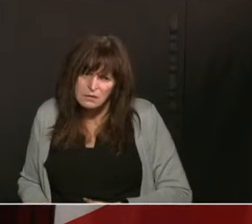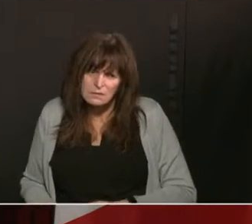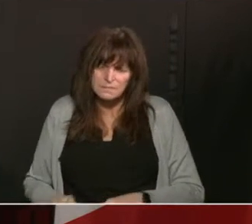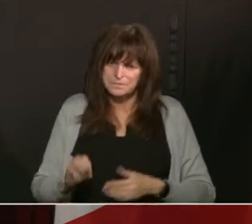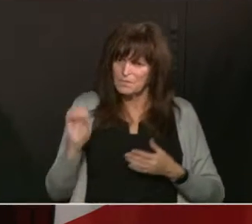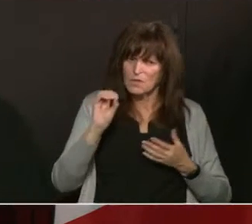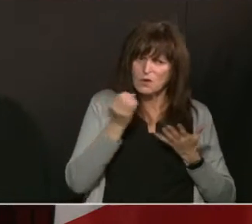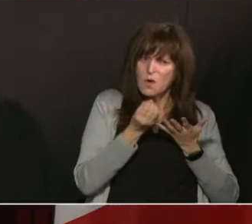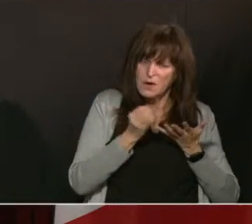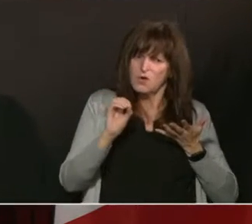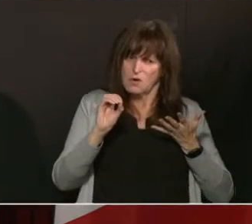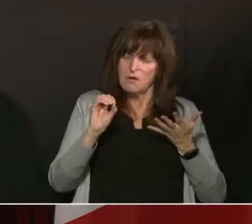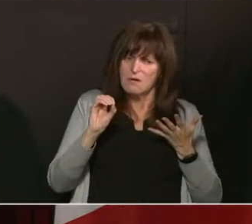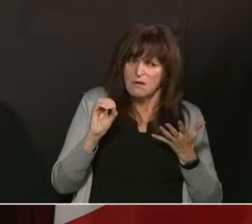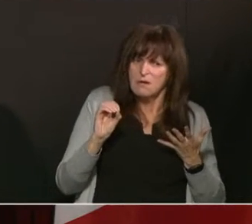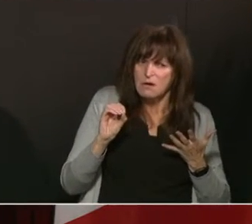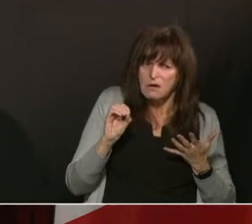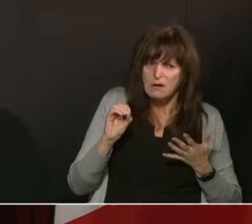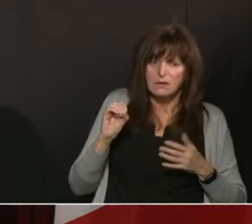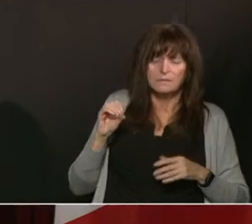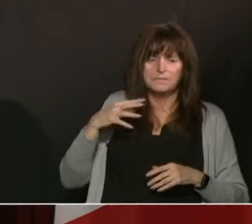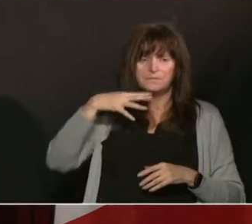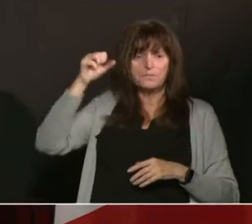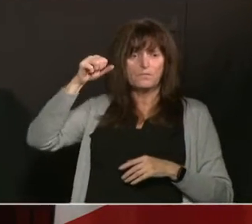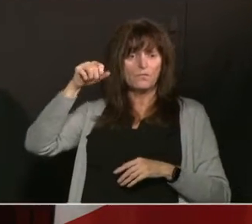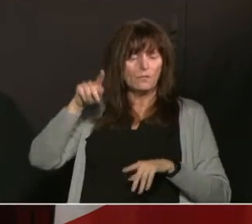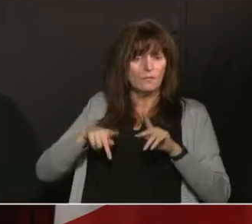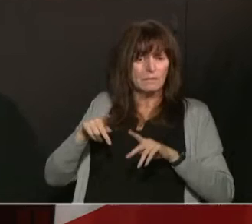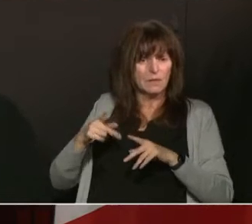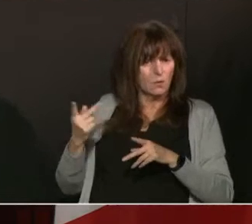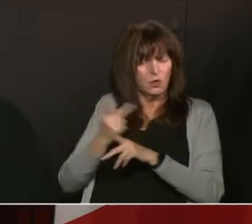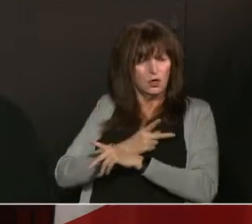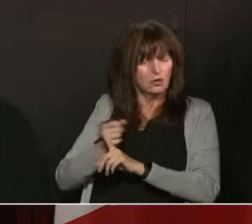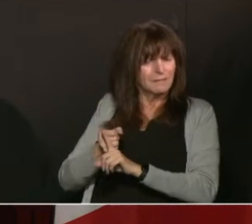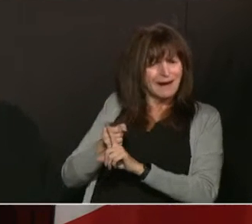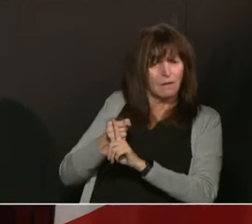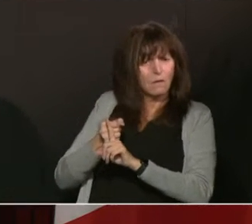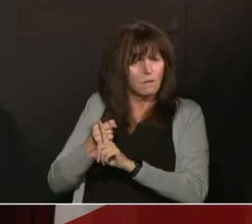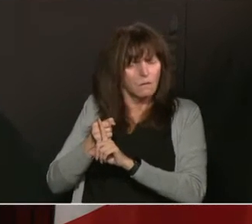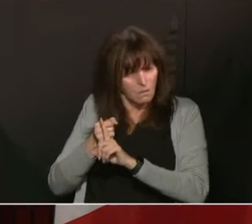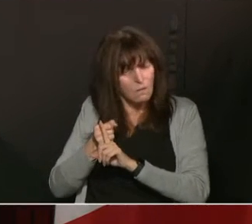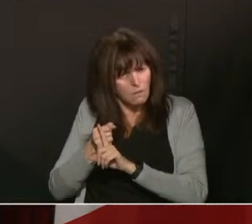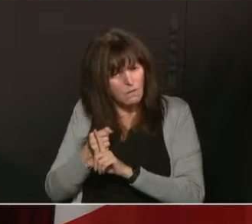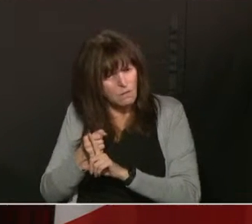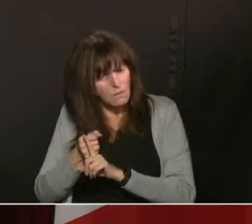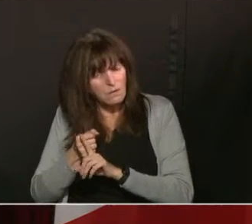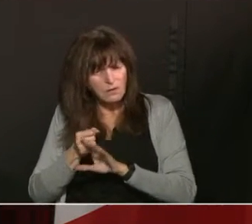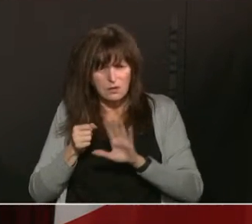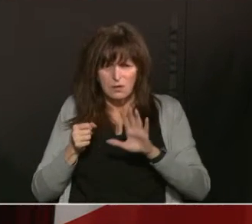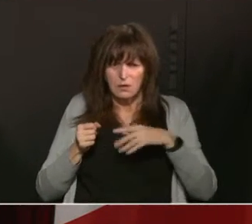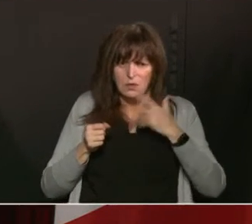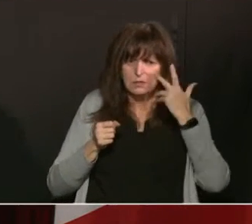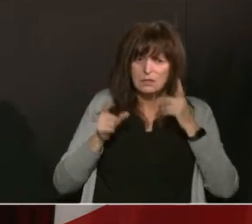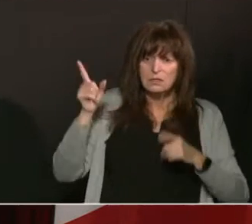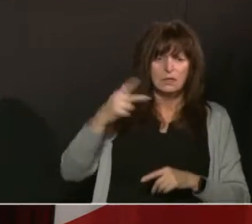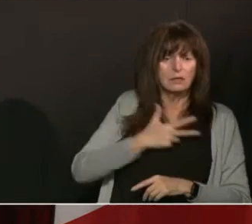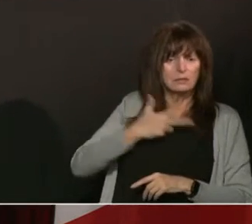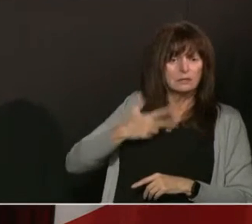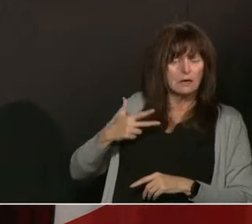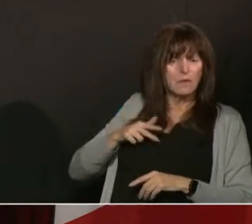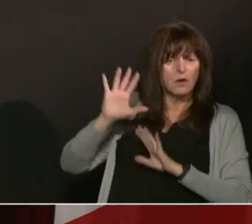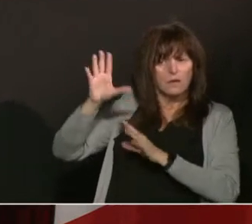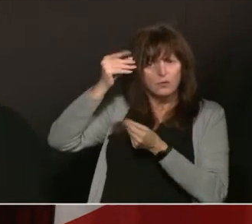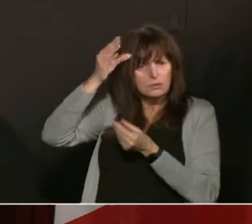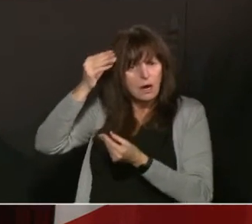have a worse outcome for those that are older. And so we are continuing to watch Denmark closely. I've been in regular contact every day with Science